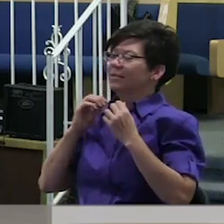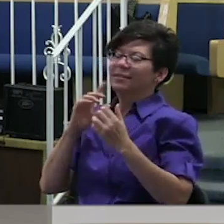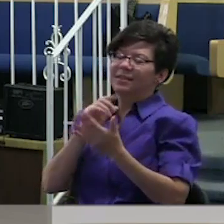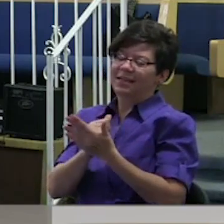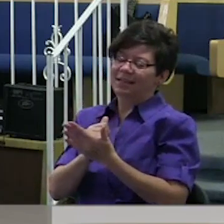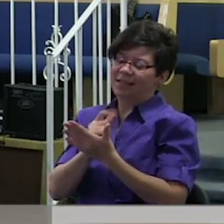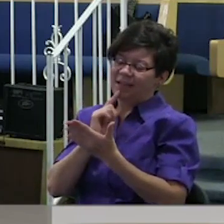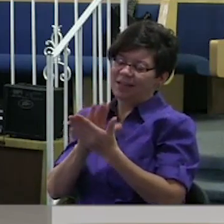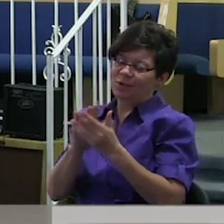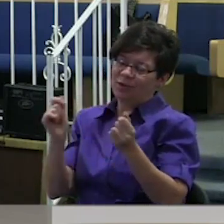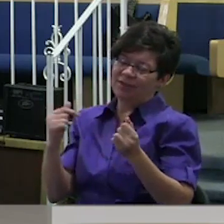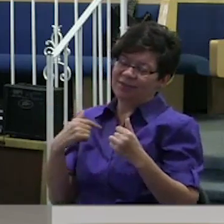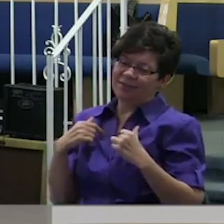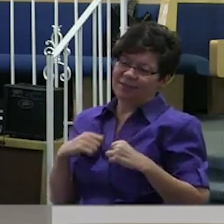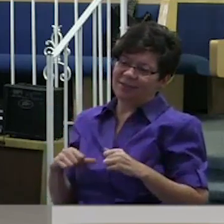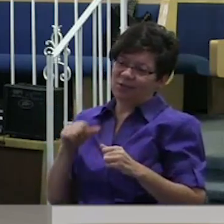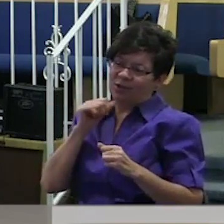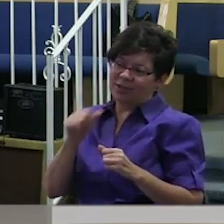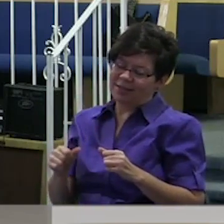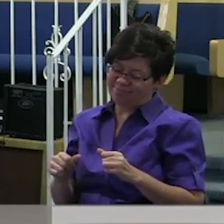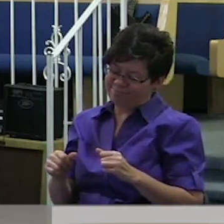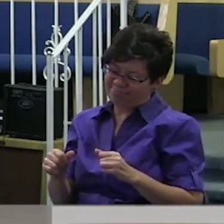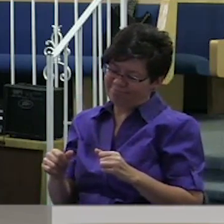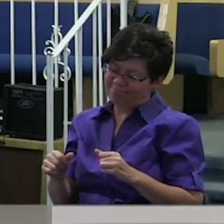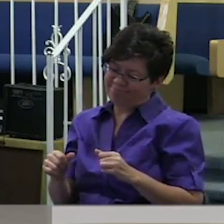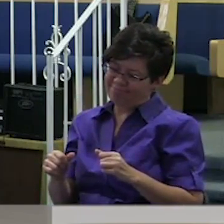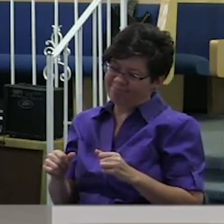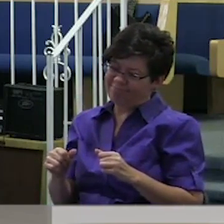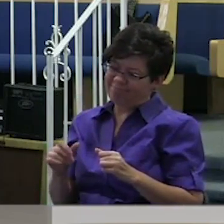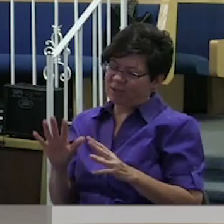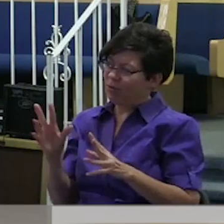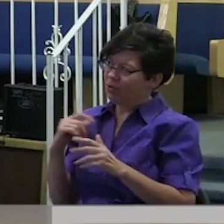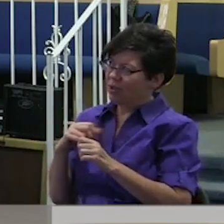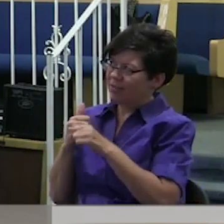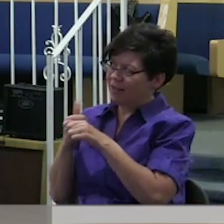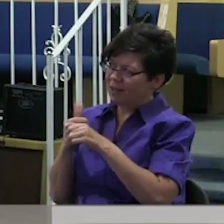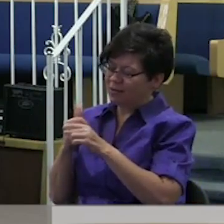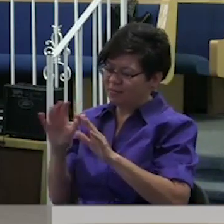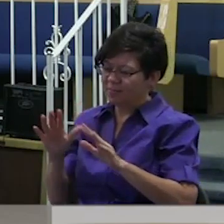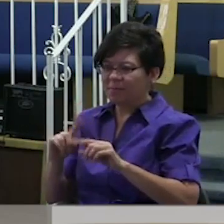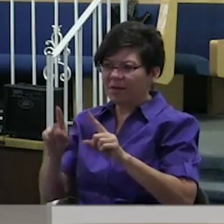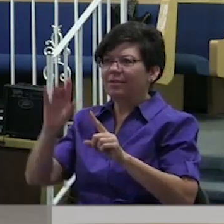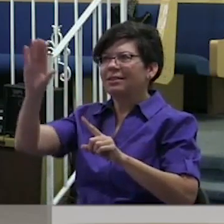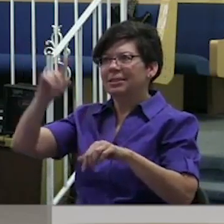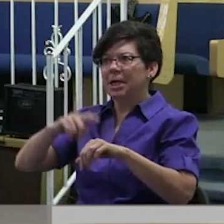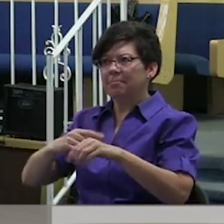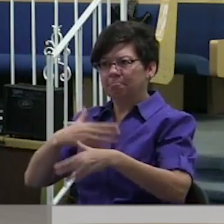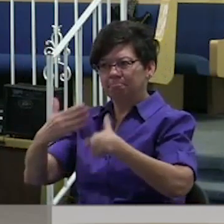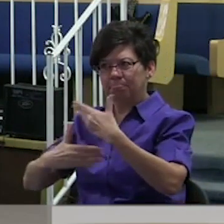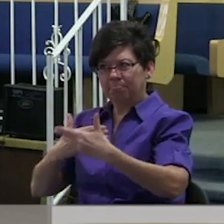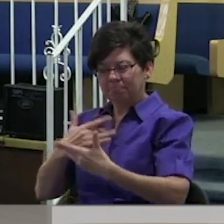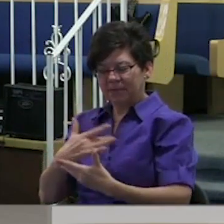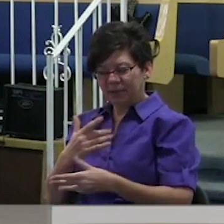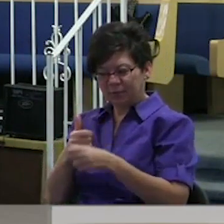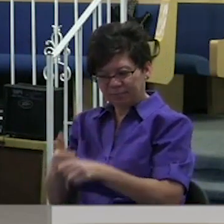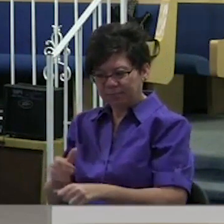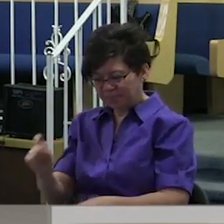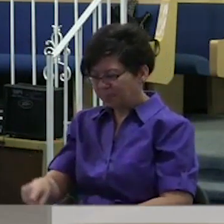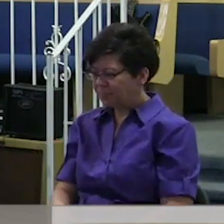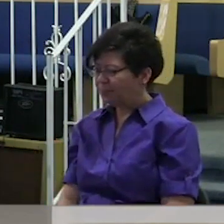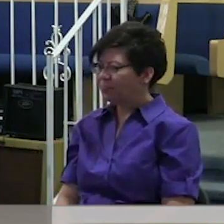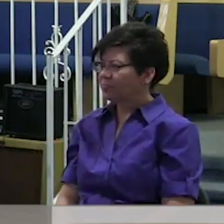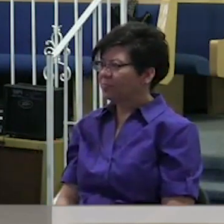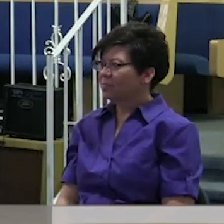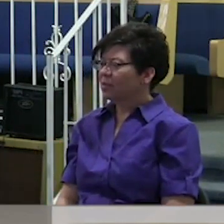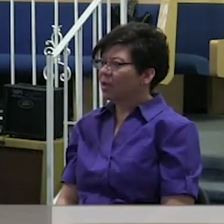Hallelujah. I try not to be on a time restraint when it comes to doing God's work. When God